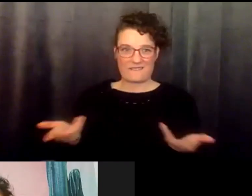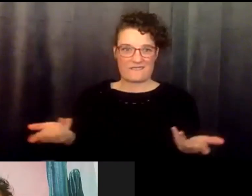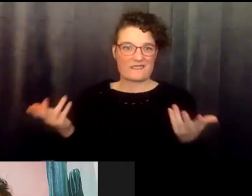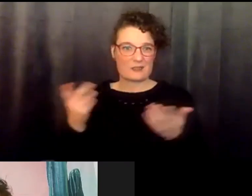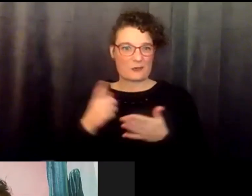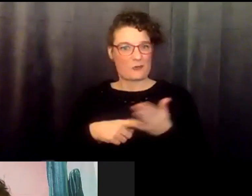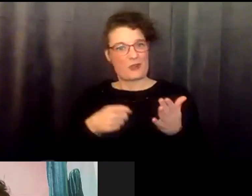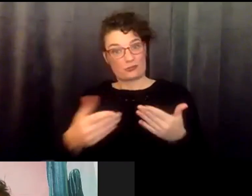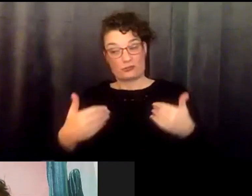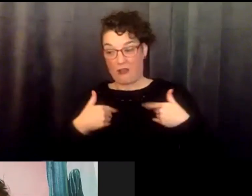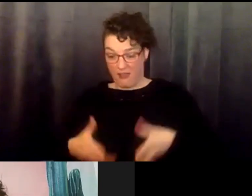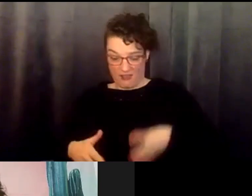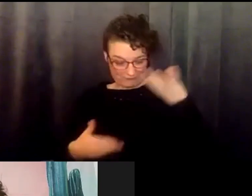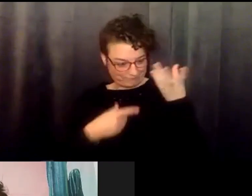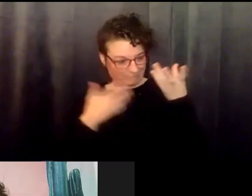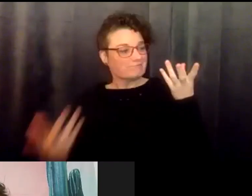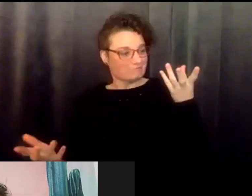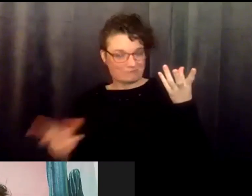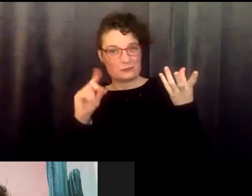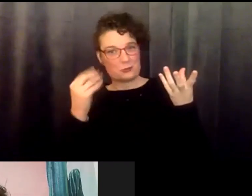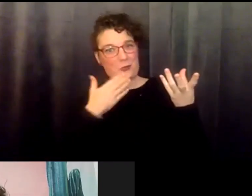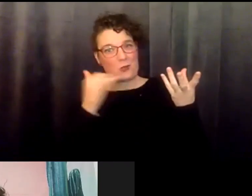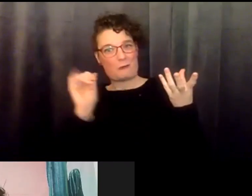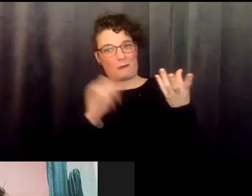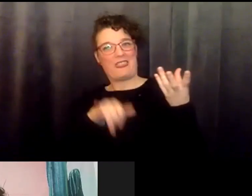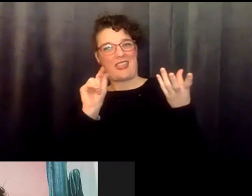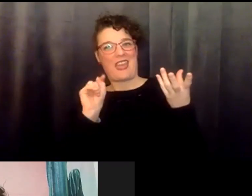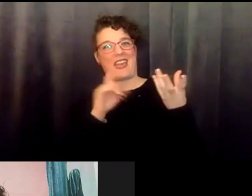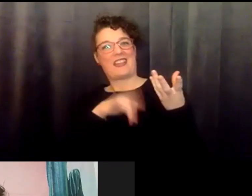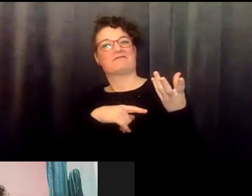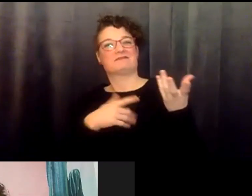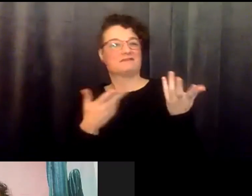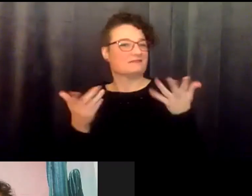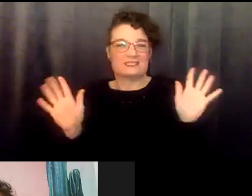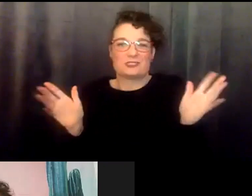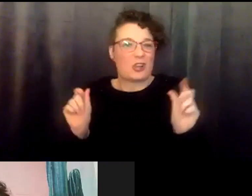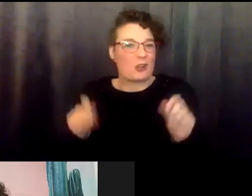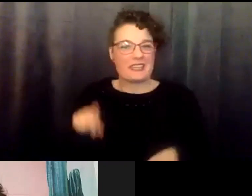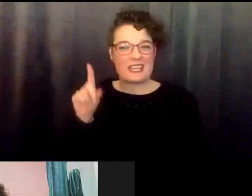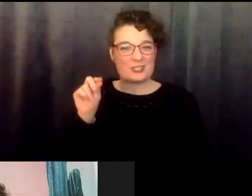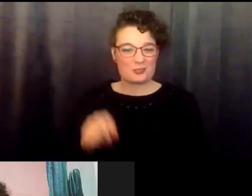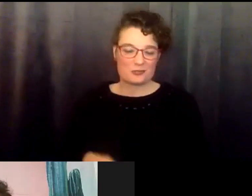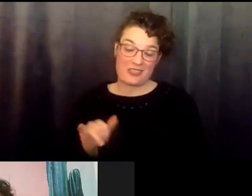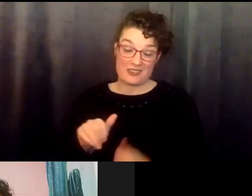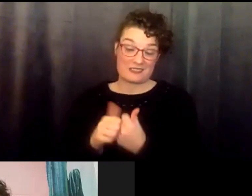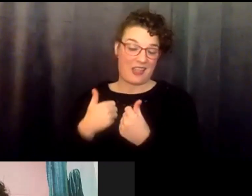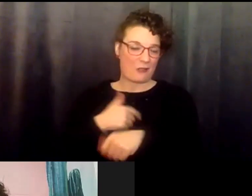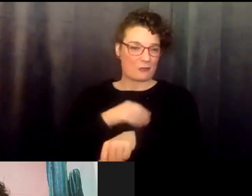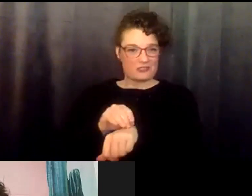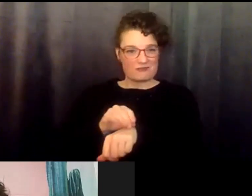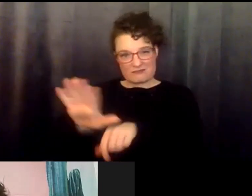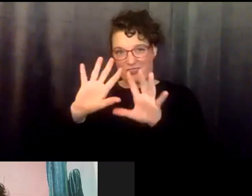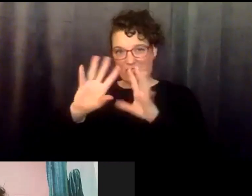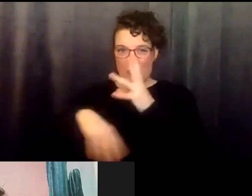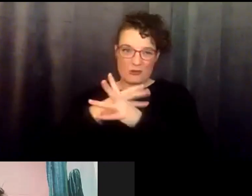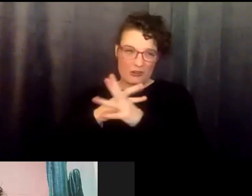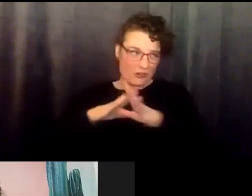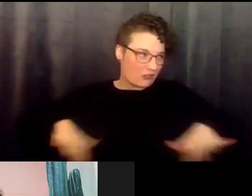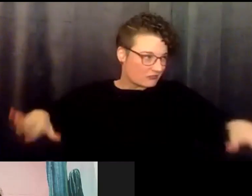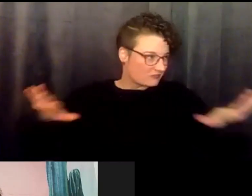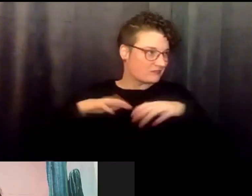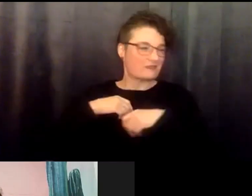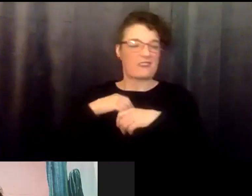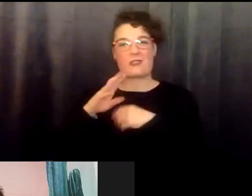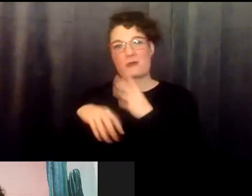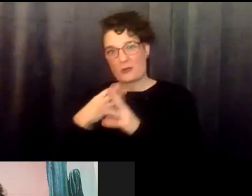you got, because that is all you can really do. And that's how you affect the world around you. That's how you create the world that you live in and how